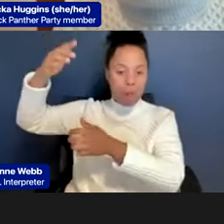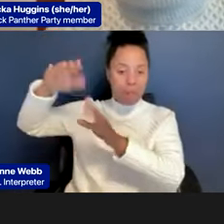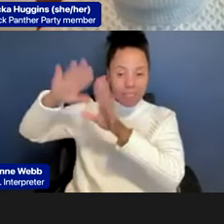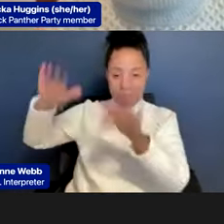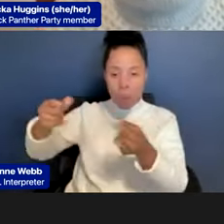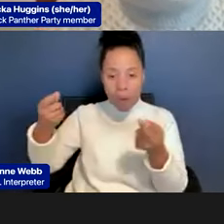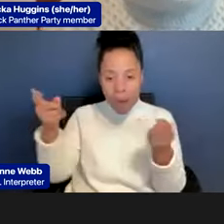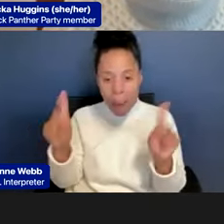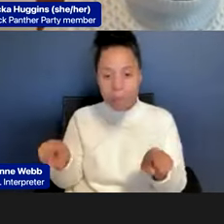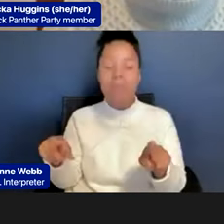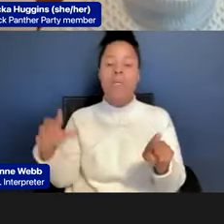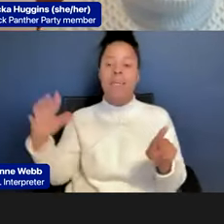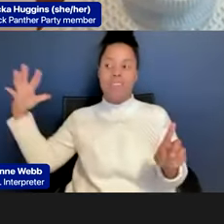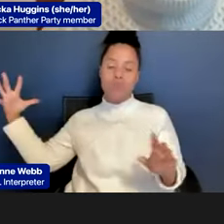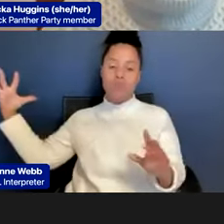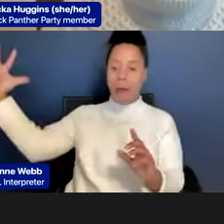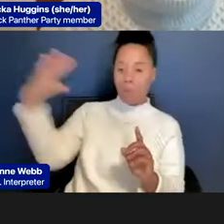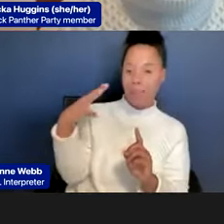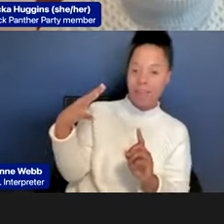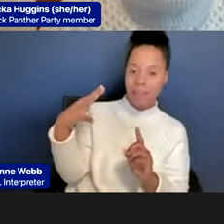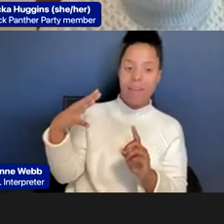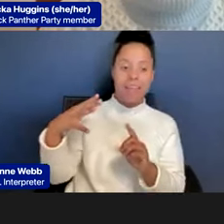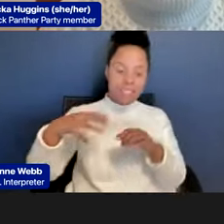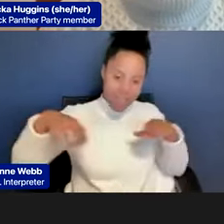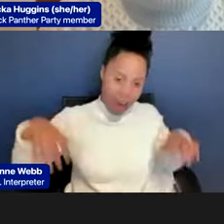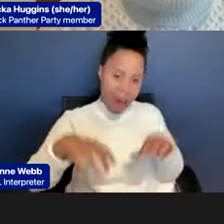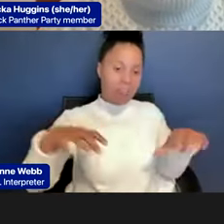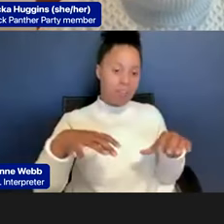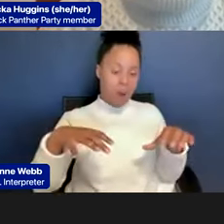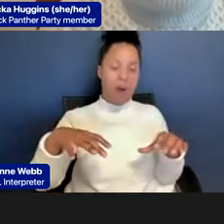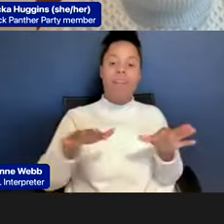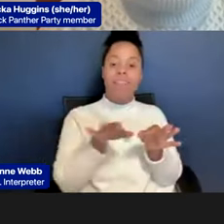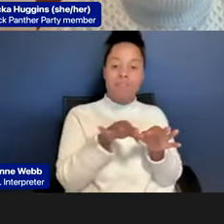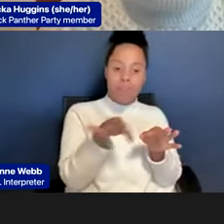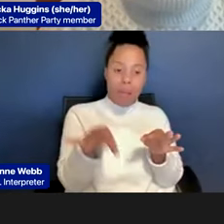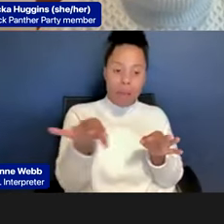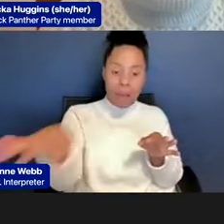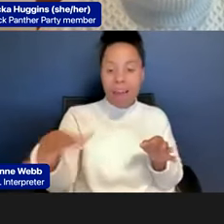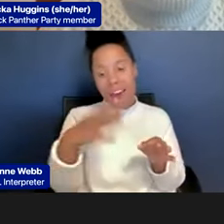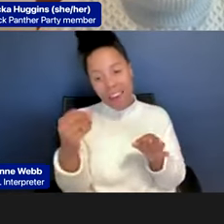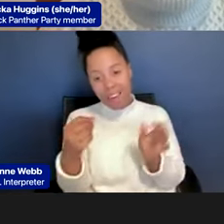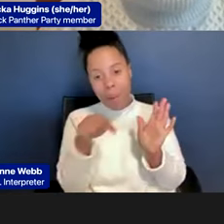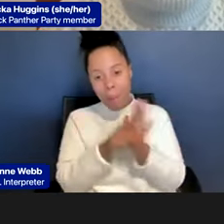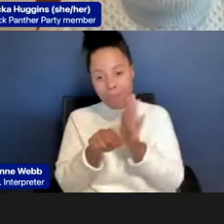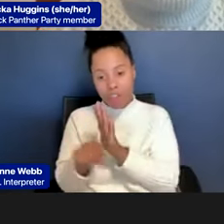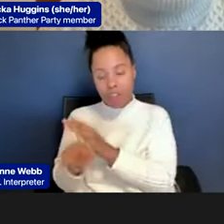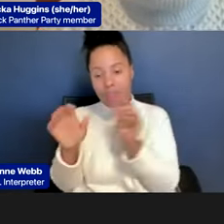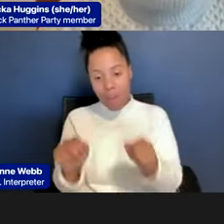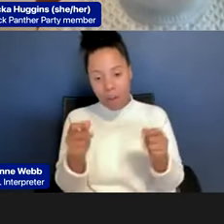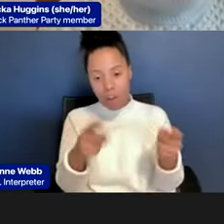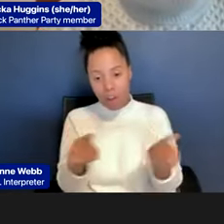upon, it gets directed, it gets derailed. Massacres can also occur, right? So when we look